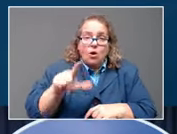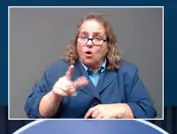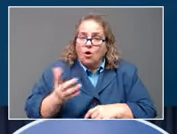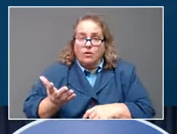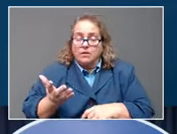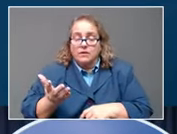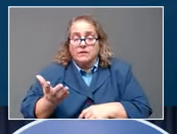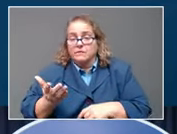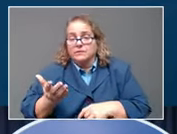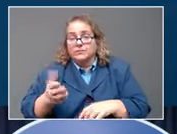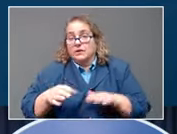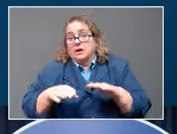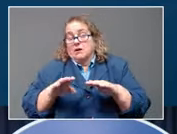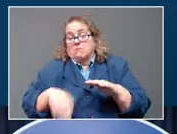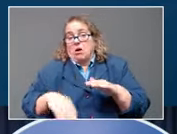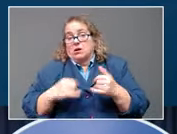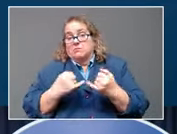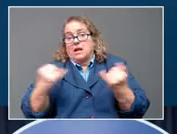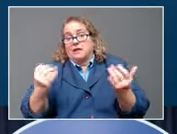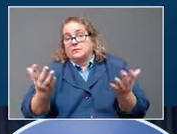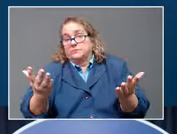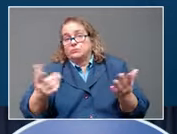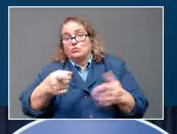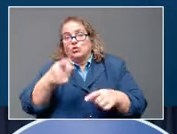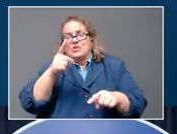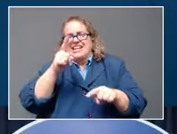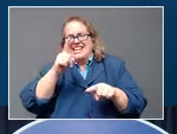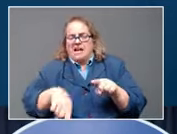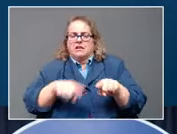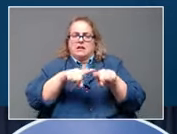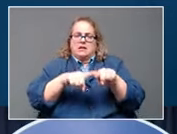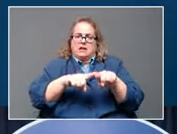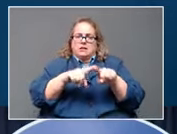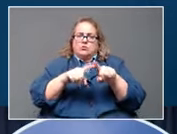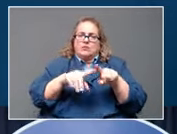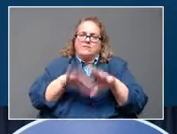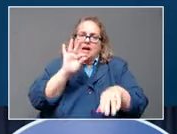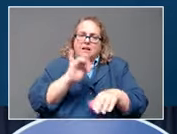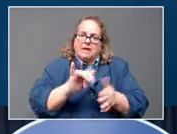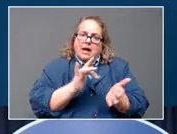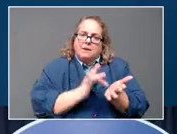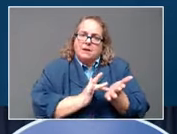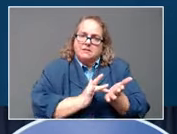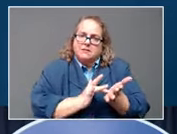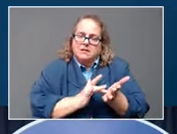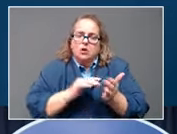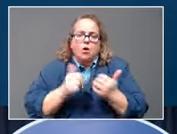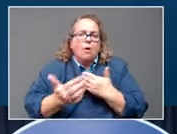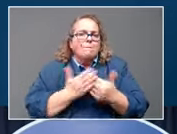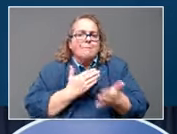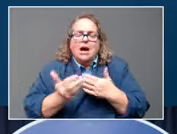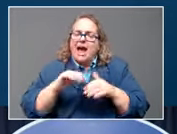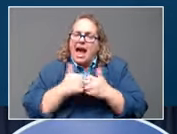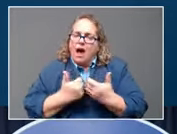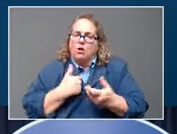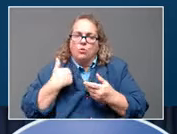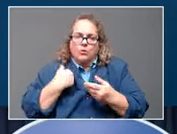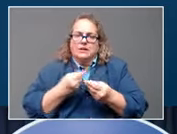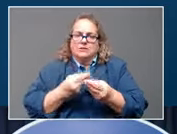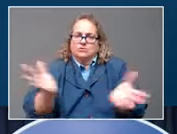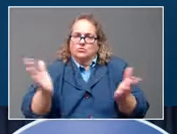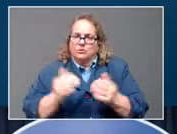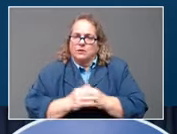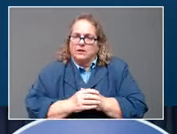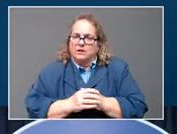line is that you can't rely on finding these medications reliably, no matter how we distribute them. And this won't change before the